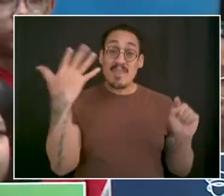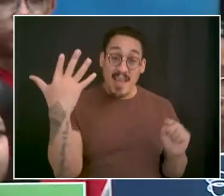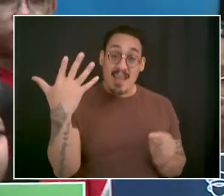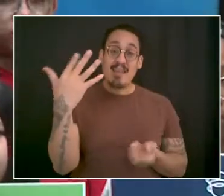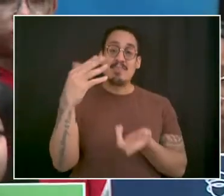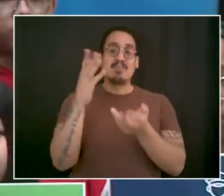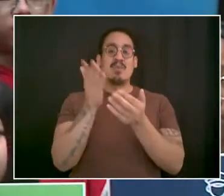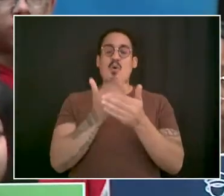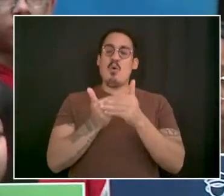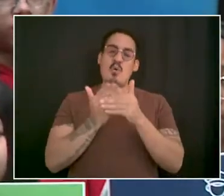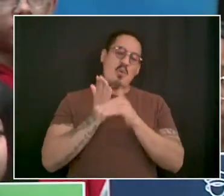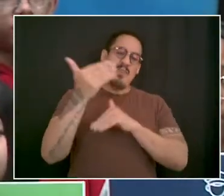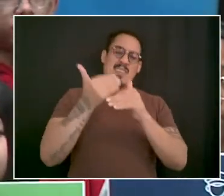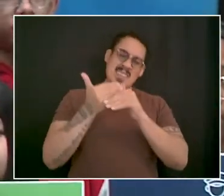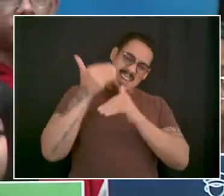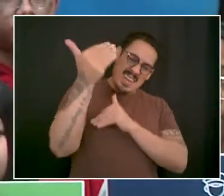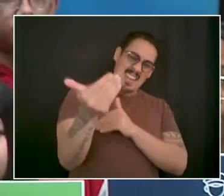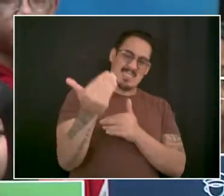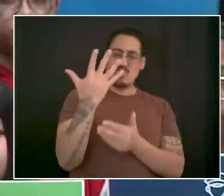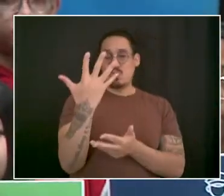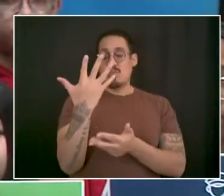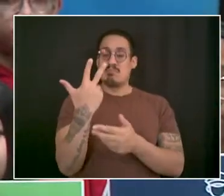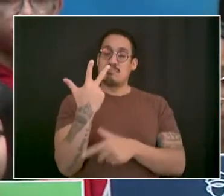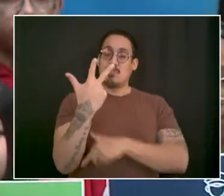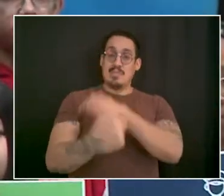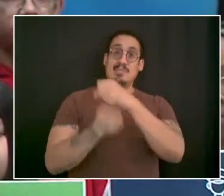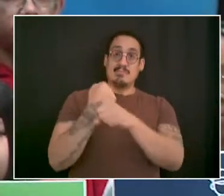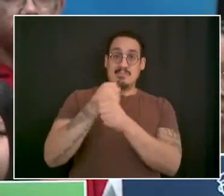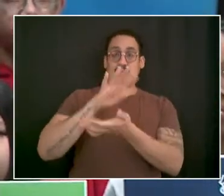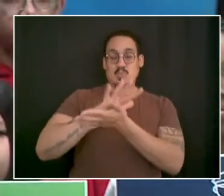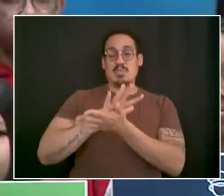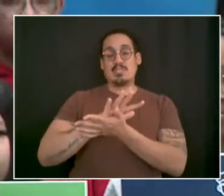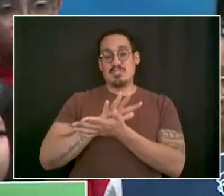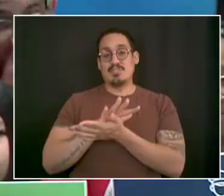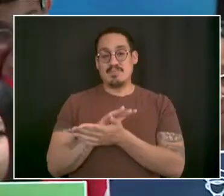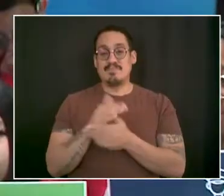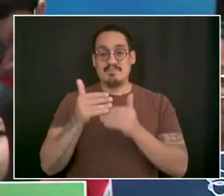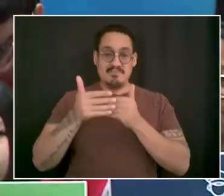the next 3 school years. The total budget